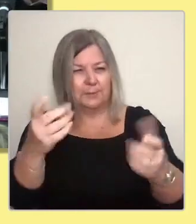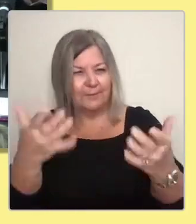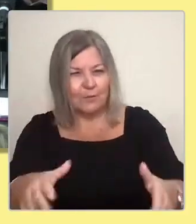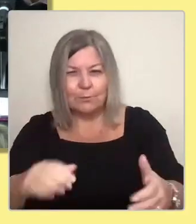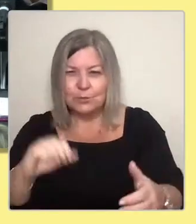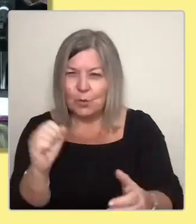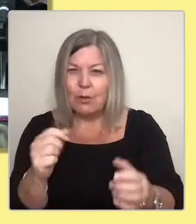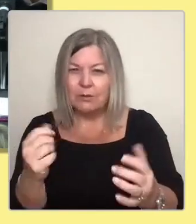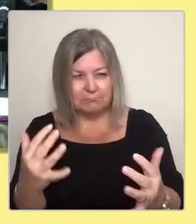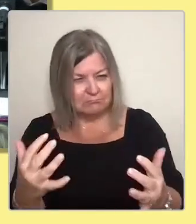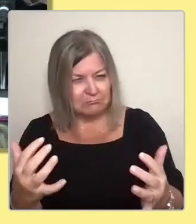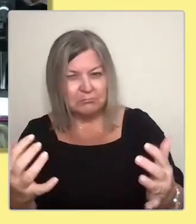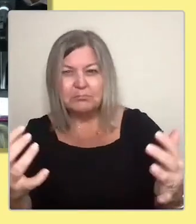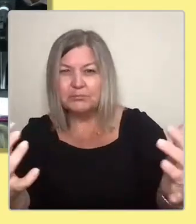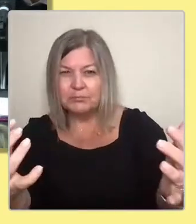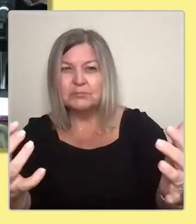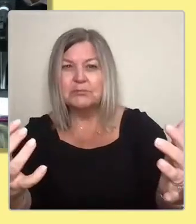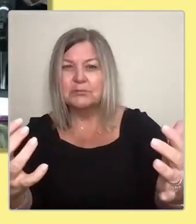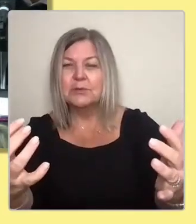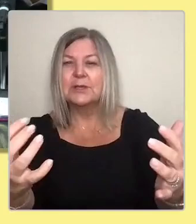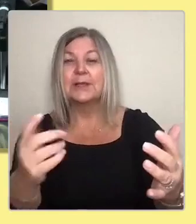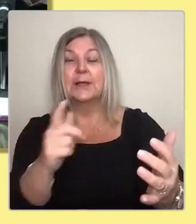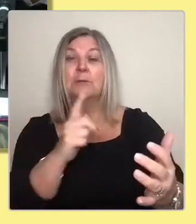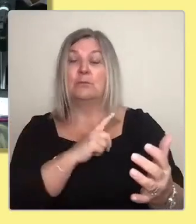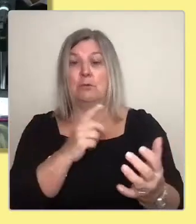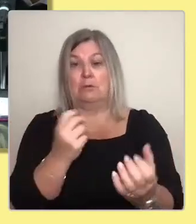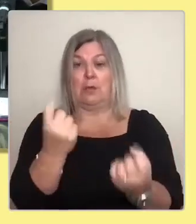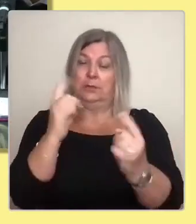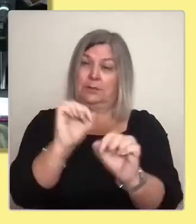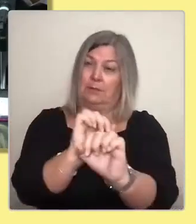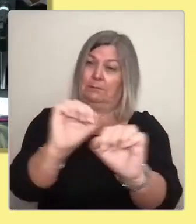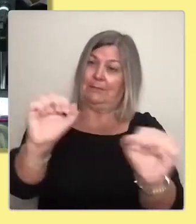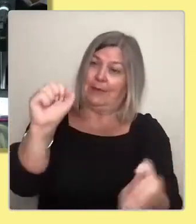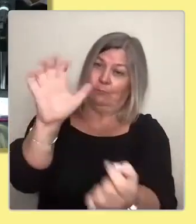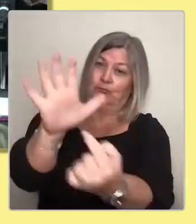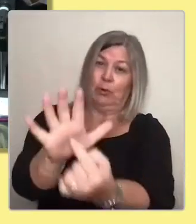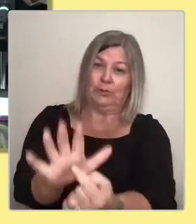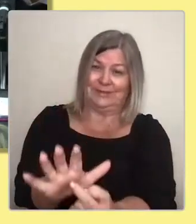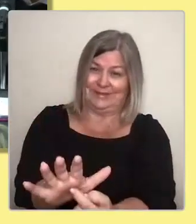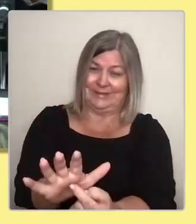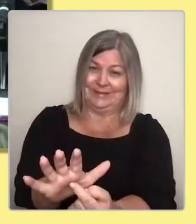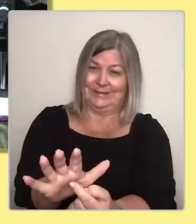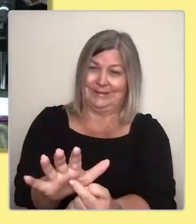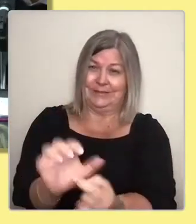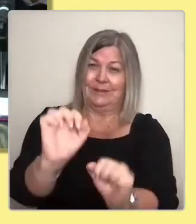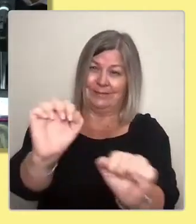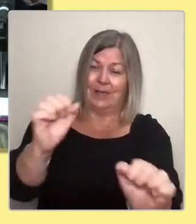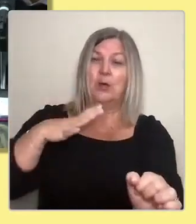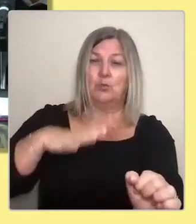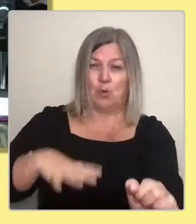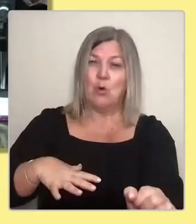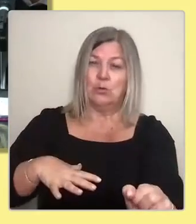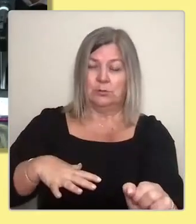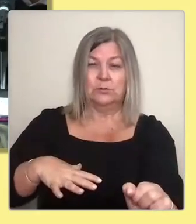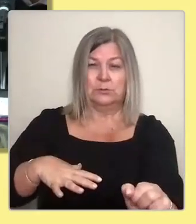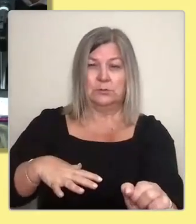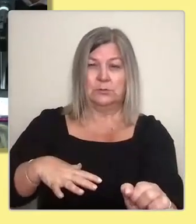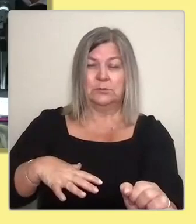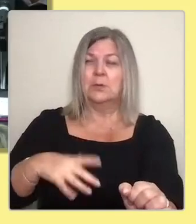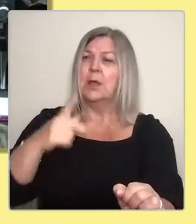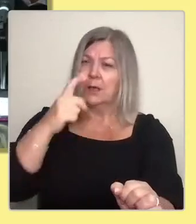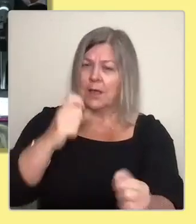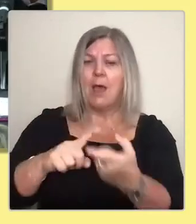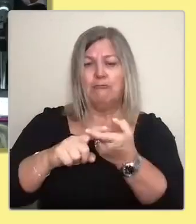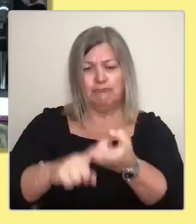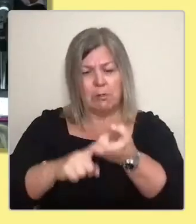because we understood their priorities and we delivered. They could count on us through thick and thin,